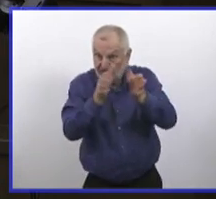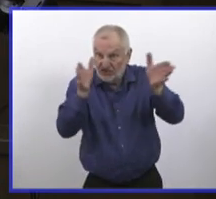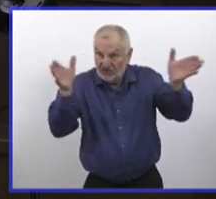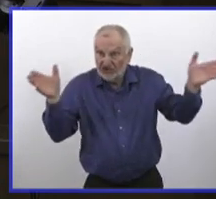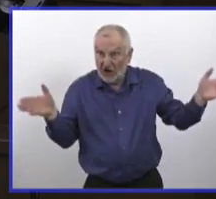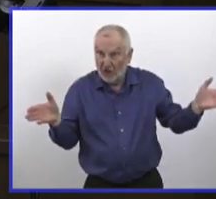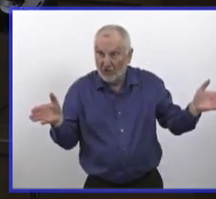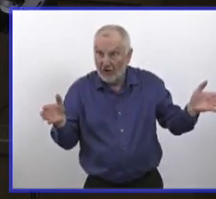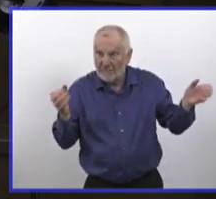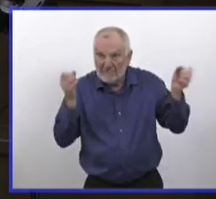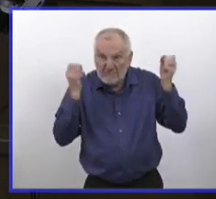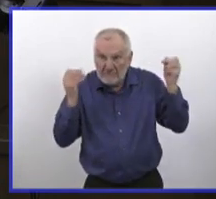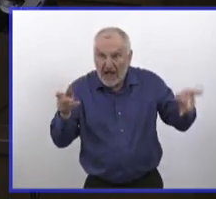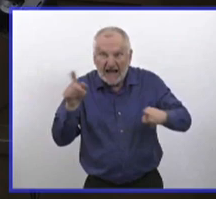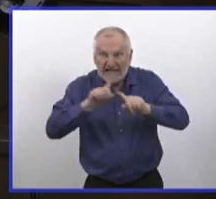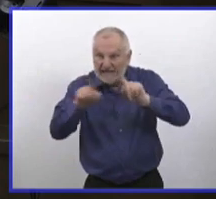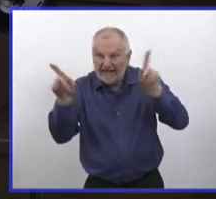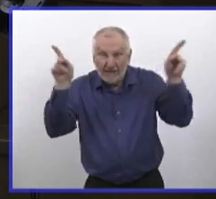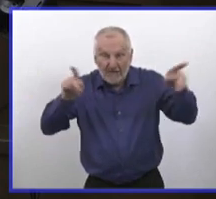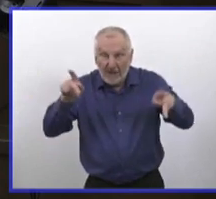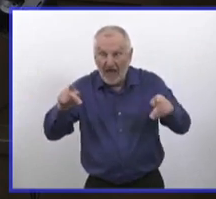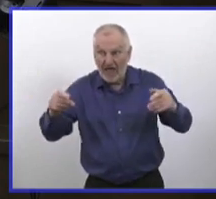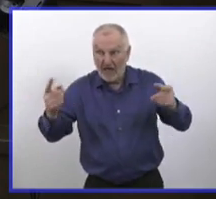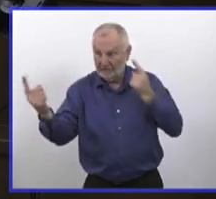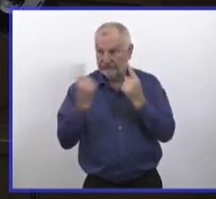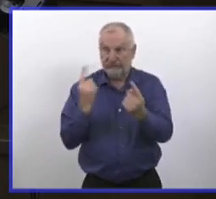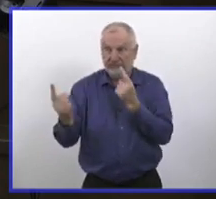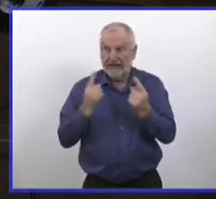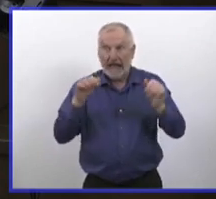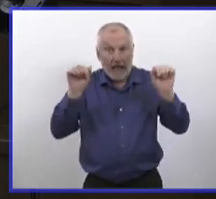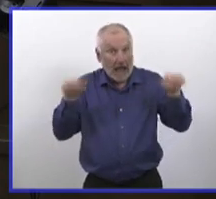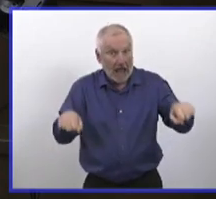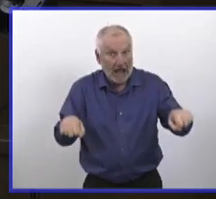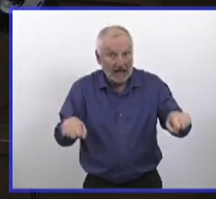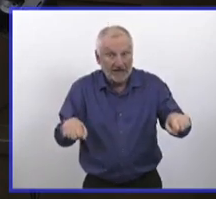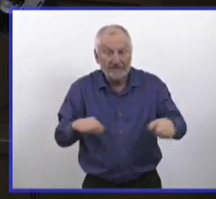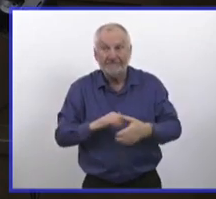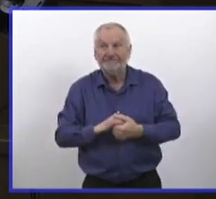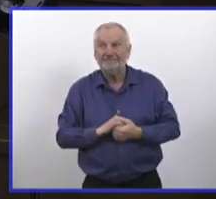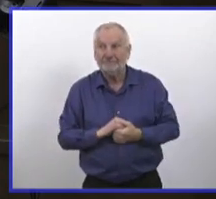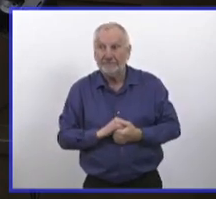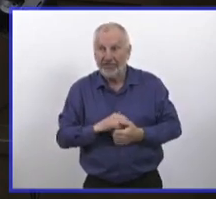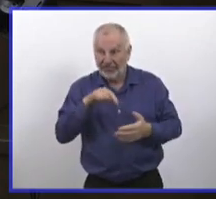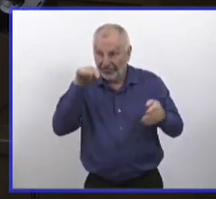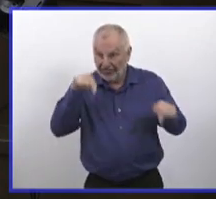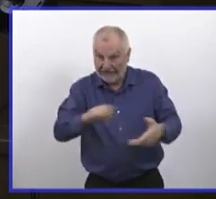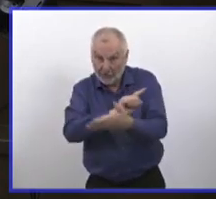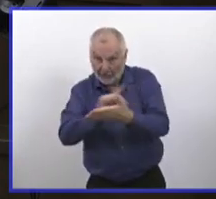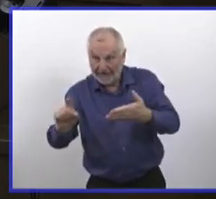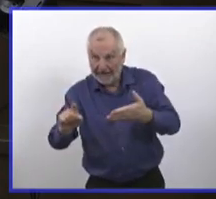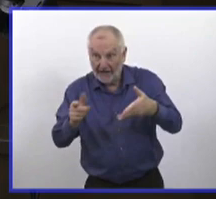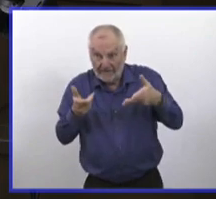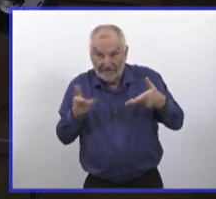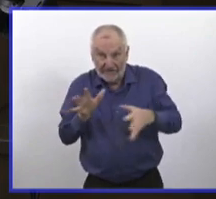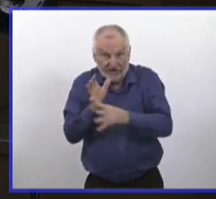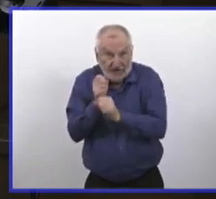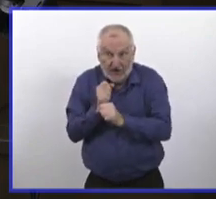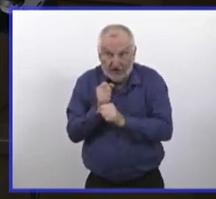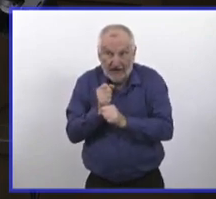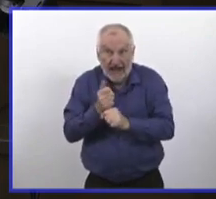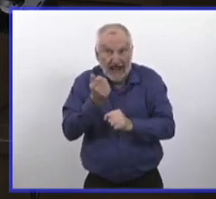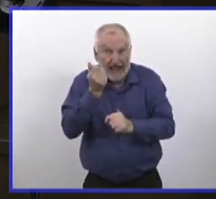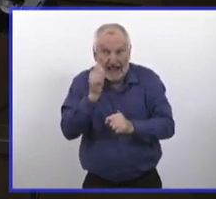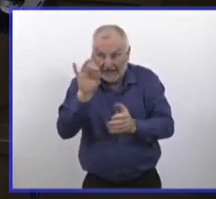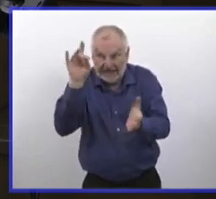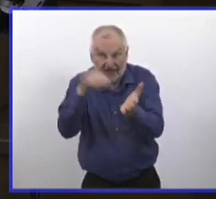many categories. Given that we've received 18,000 this week, realistically, how soon should